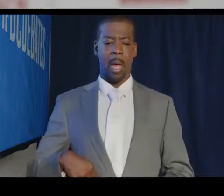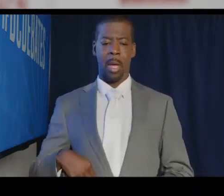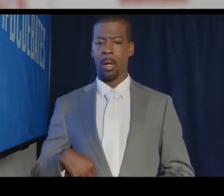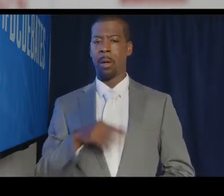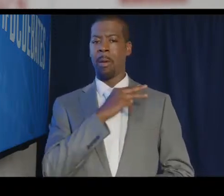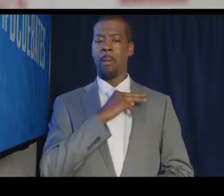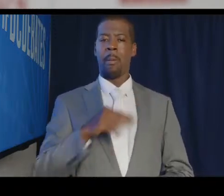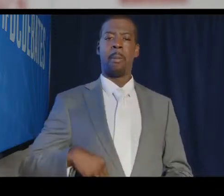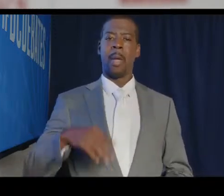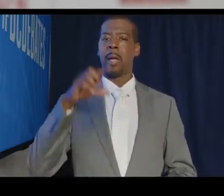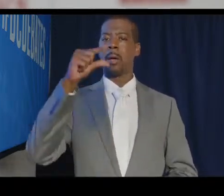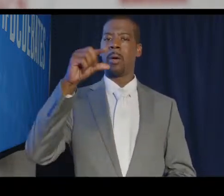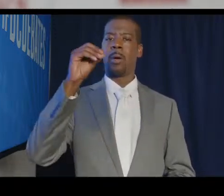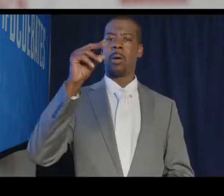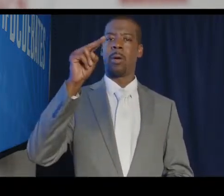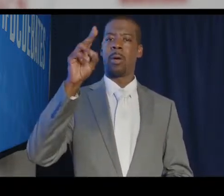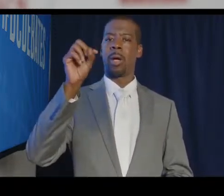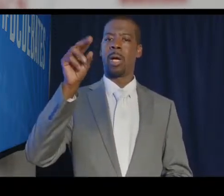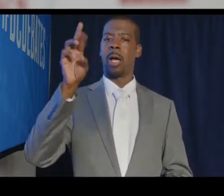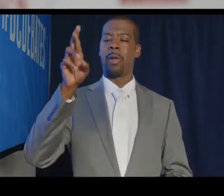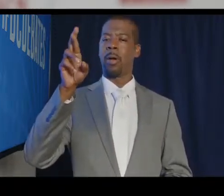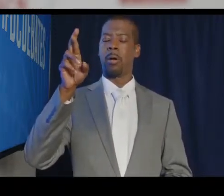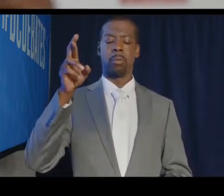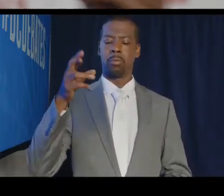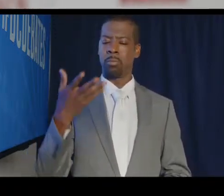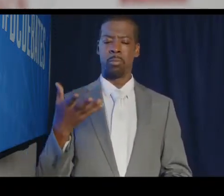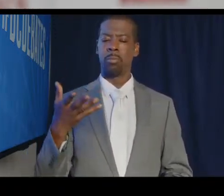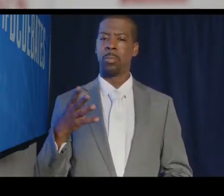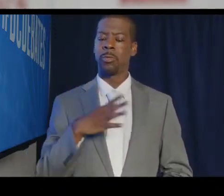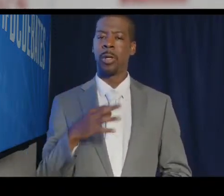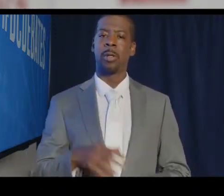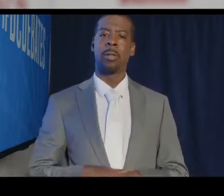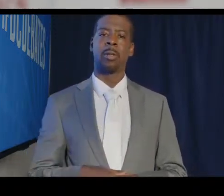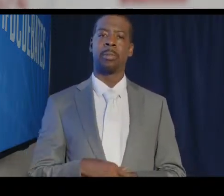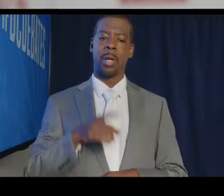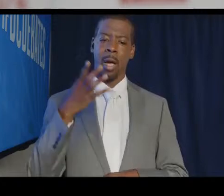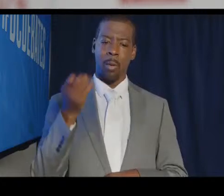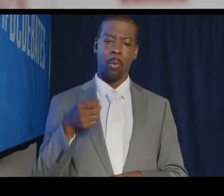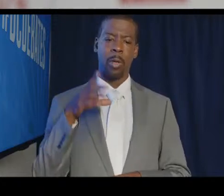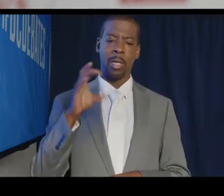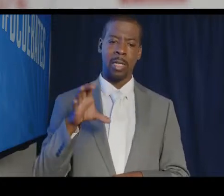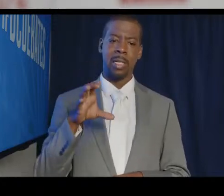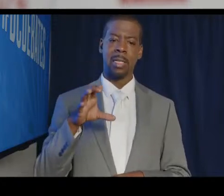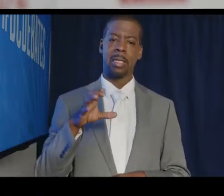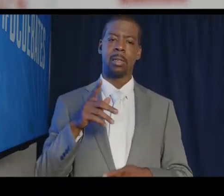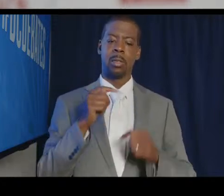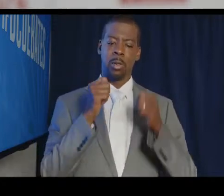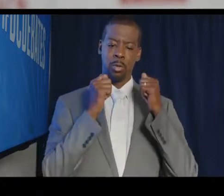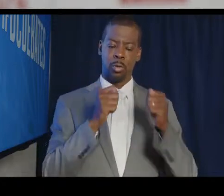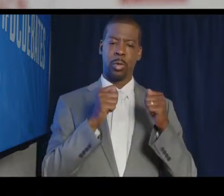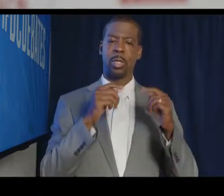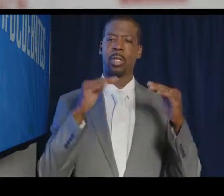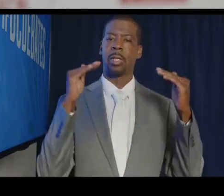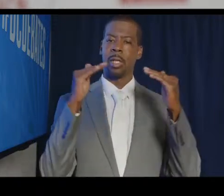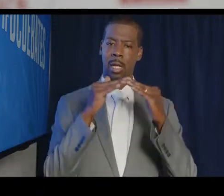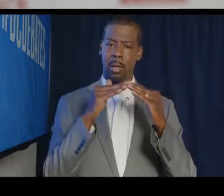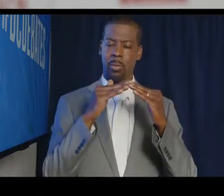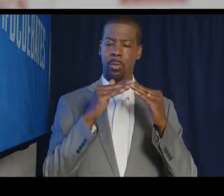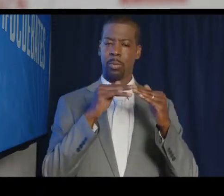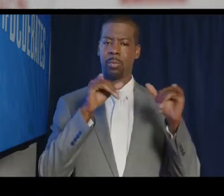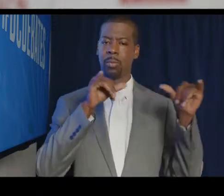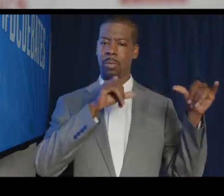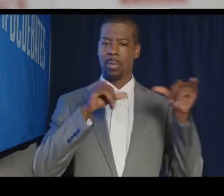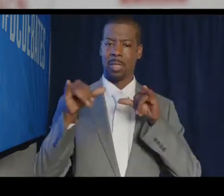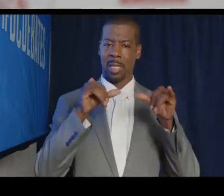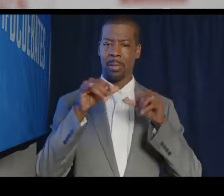governor, whatever we need to do, we need to act like a state so that we can perform like a state, and then we will be treated that way. And then we need to push all across